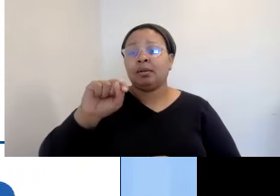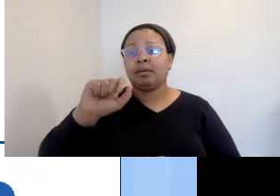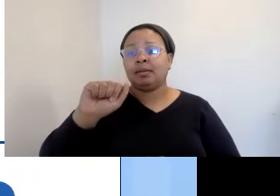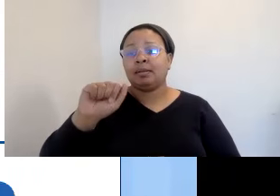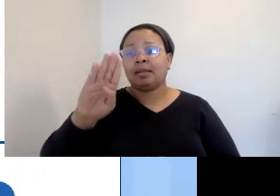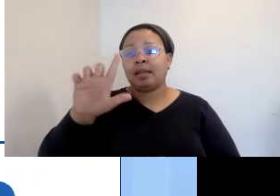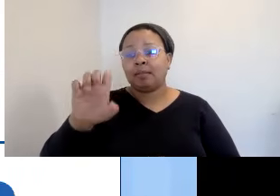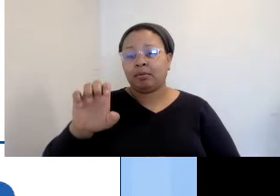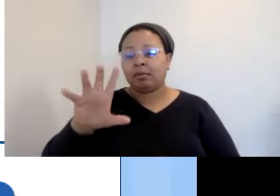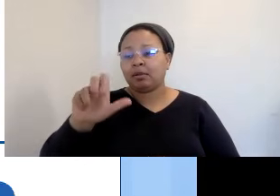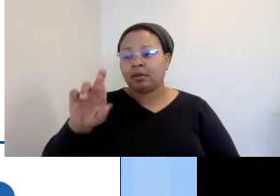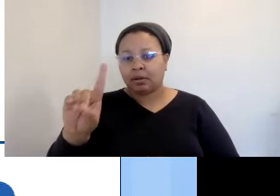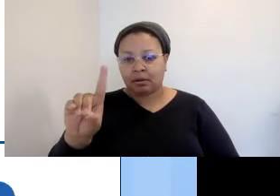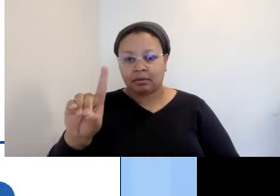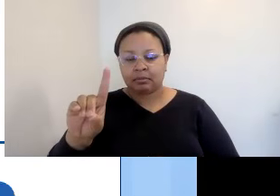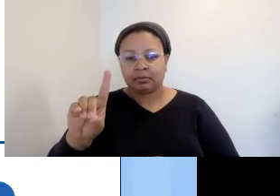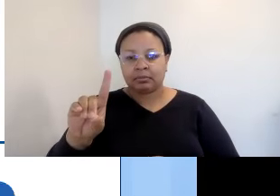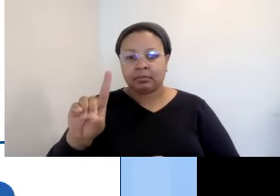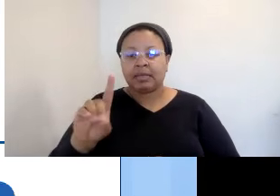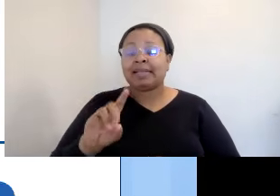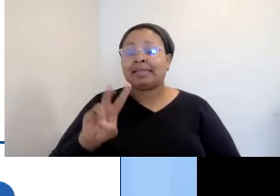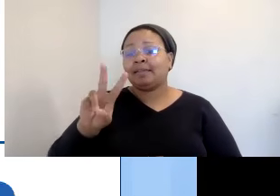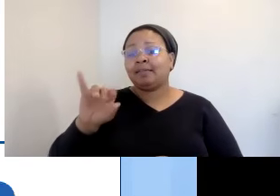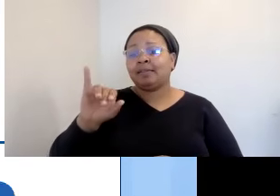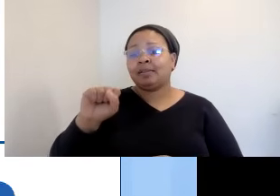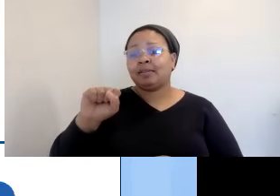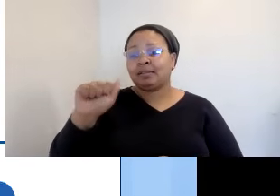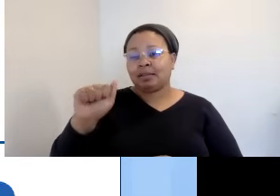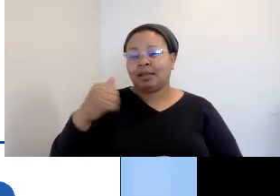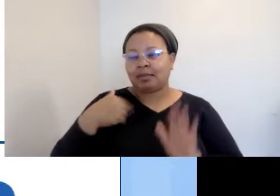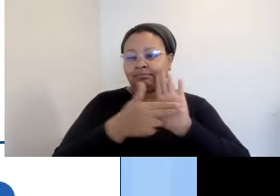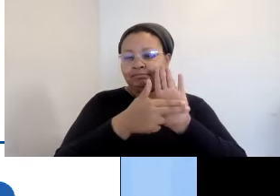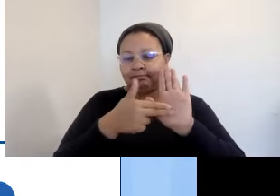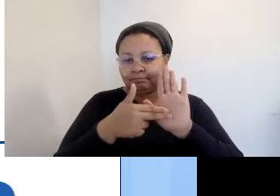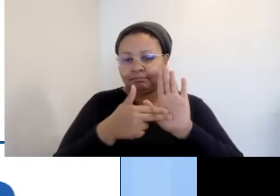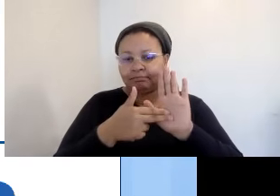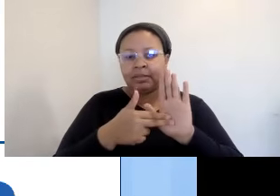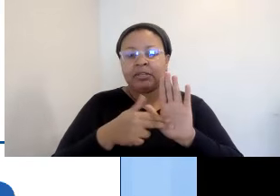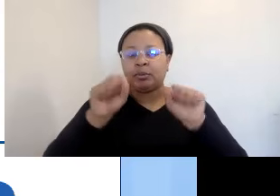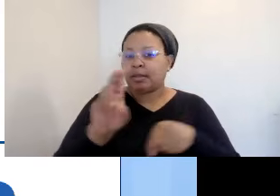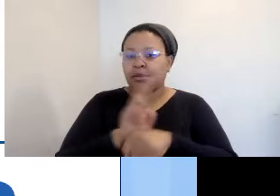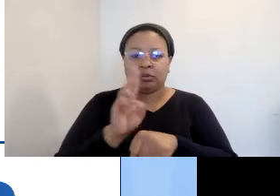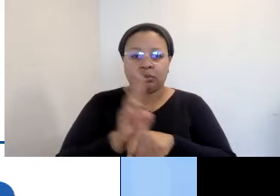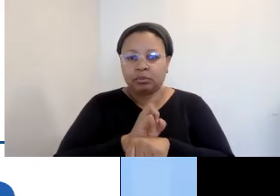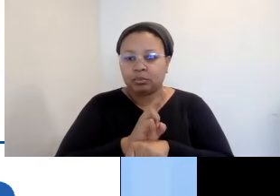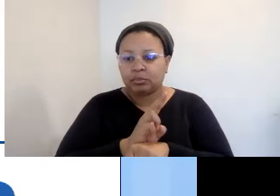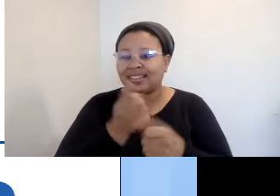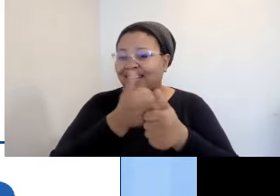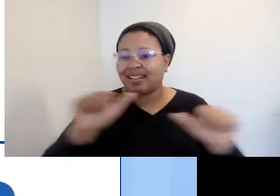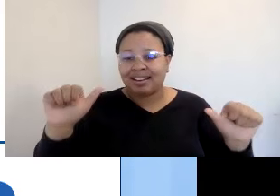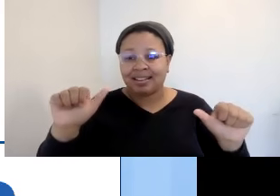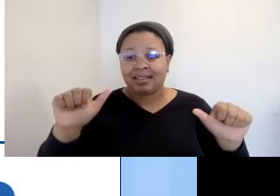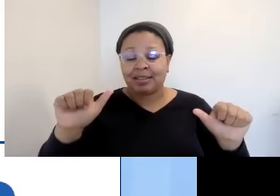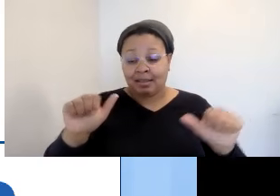is actually a Visa. It has a Visa logo, so you can use the card anywhere